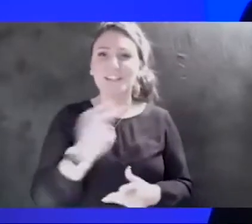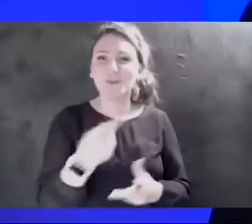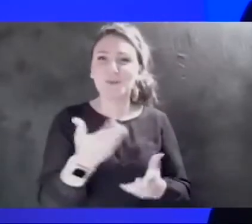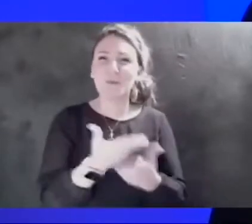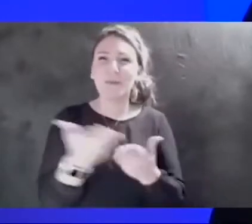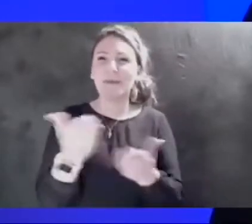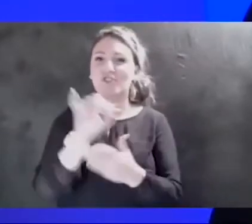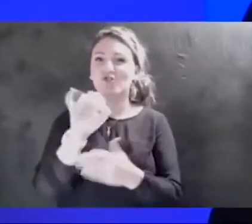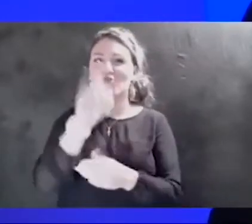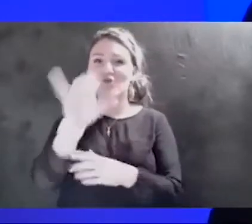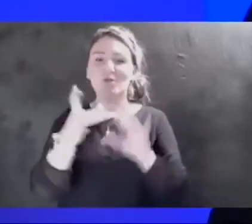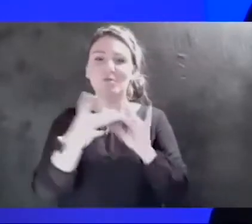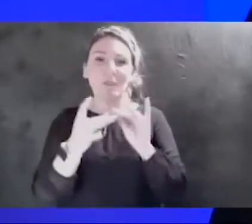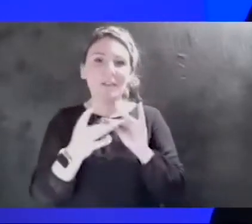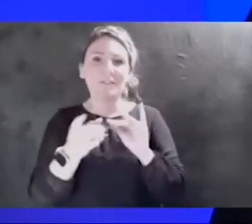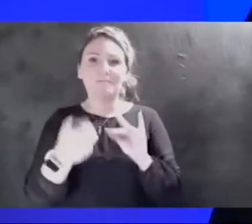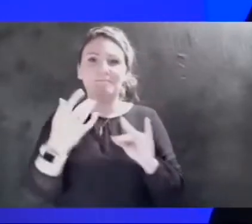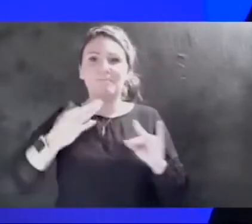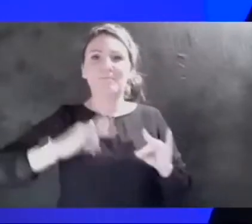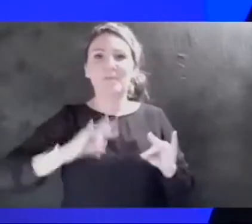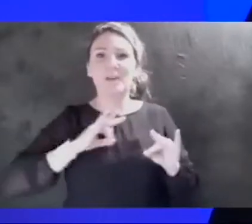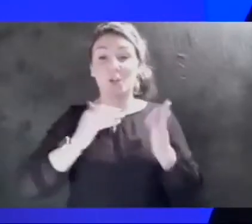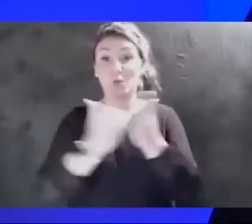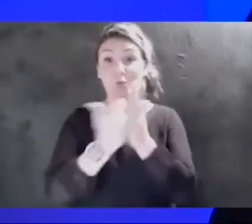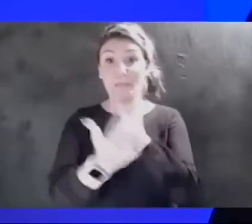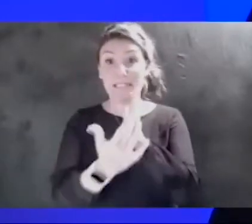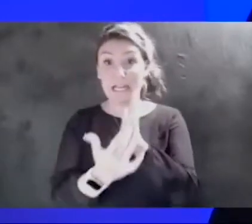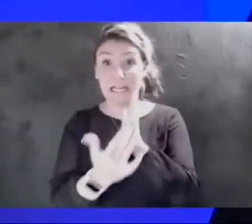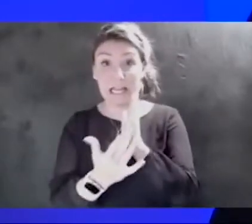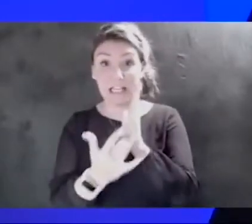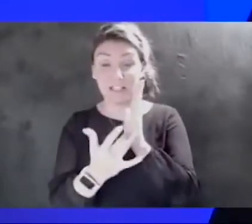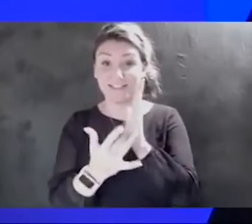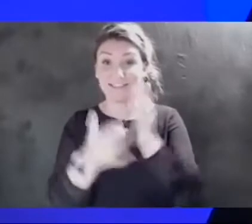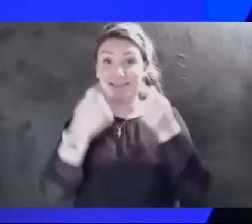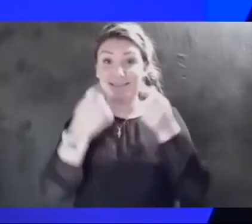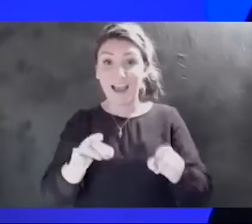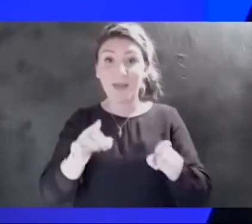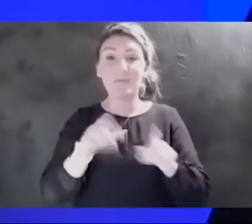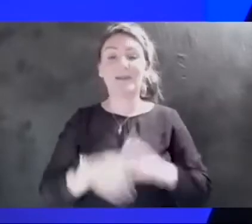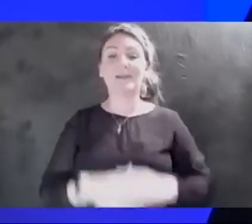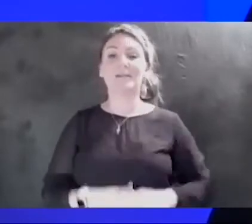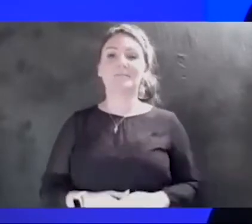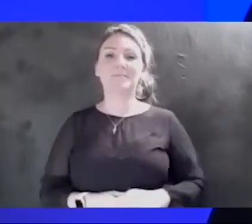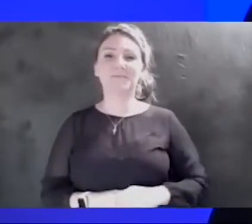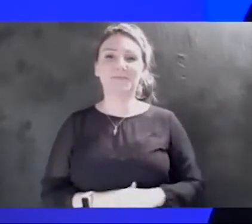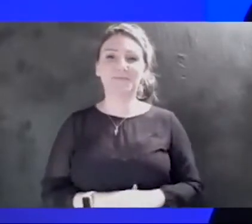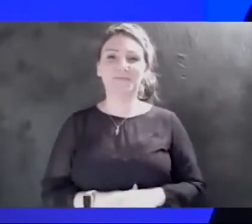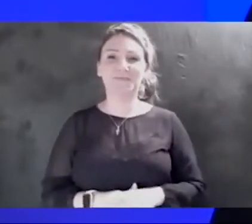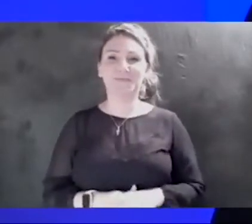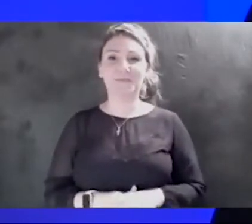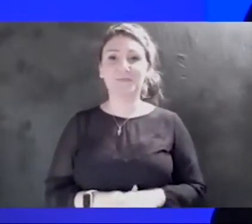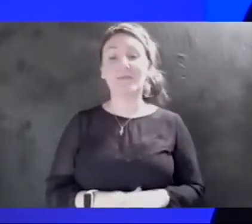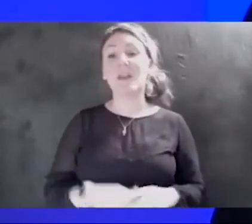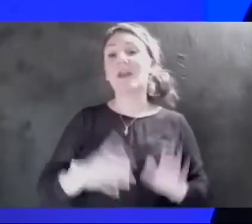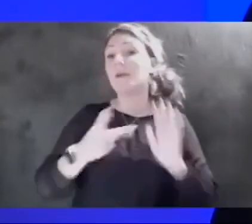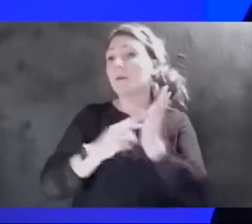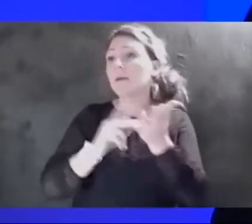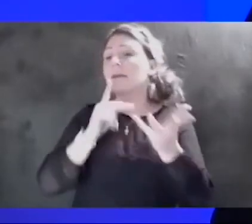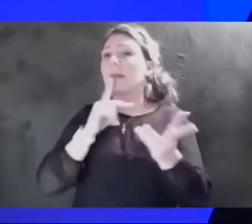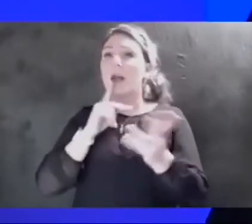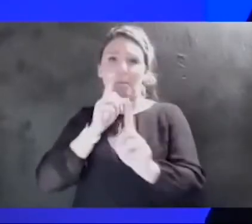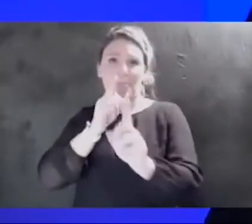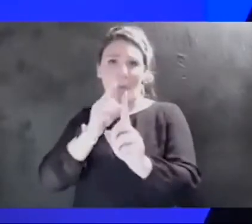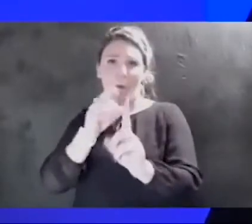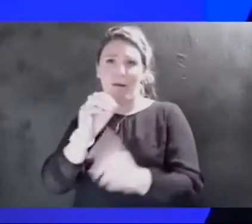have the benefit of new technologies that are emerging in terms of point of care access to